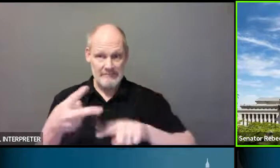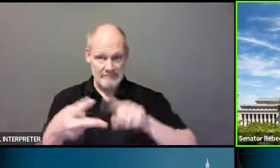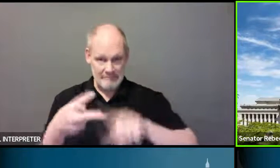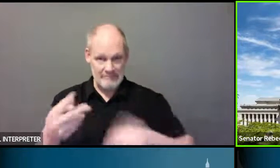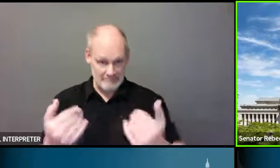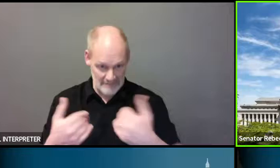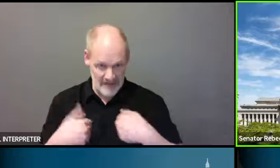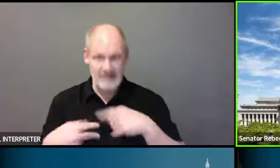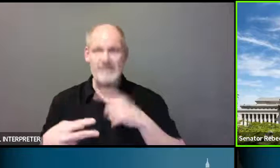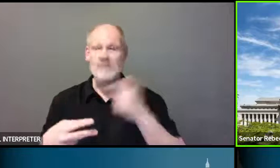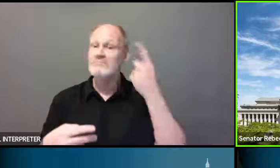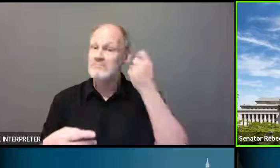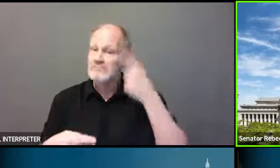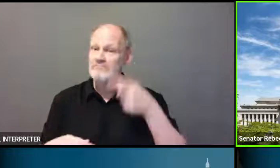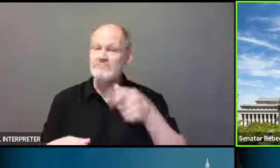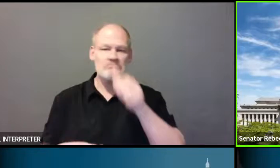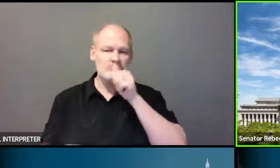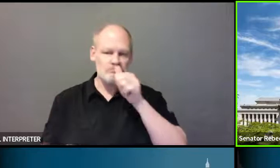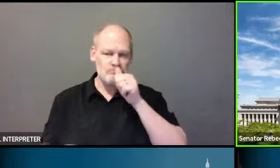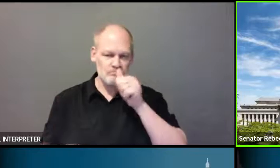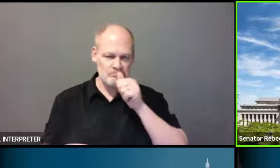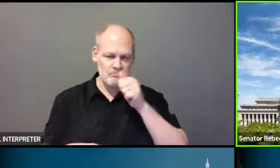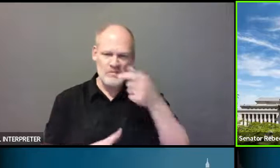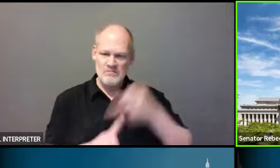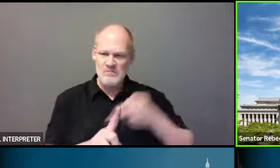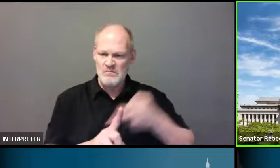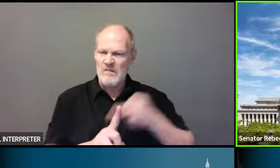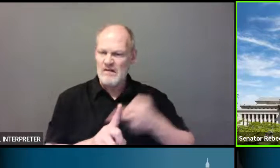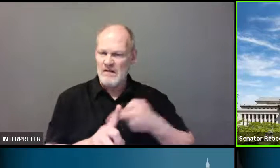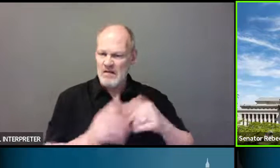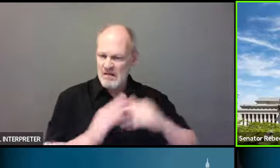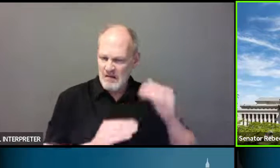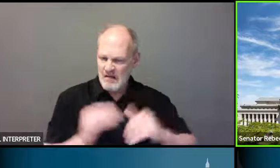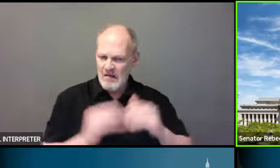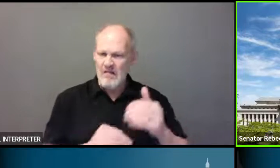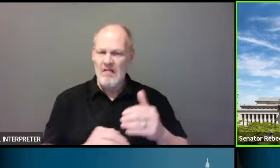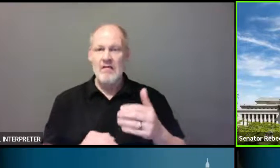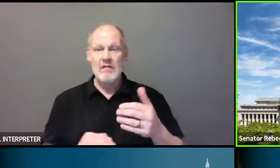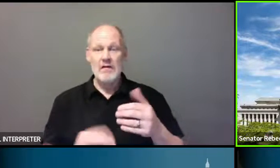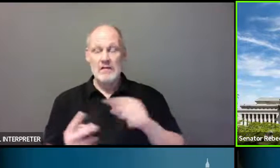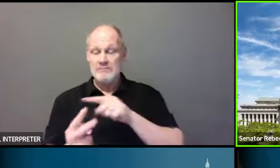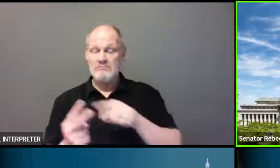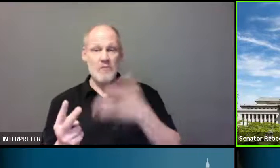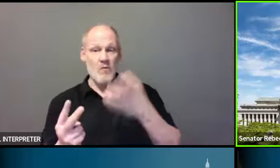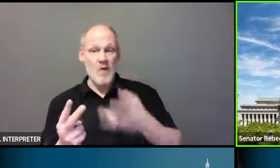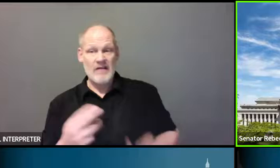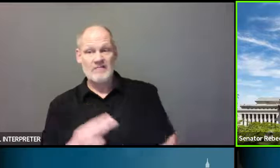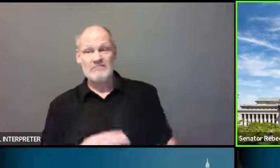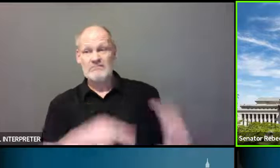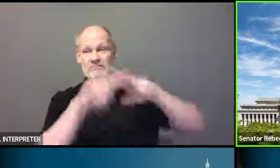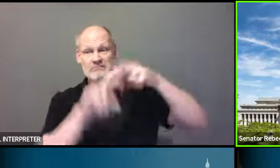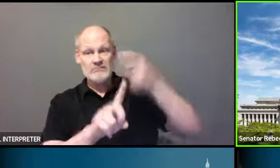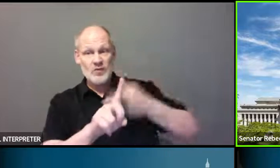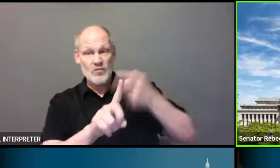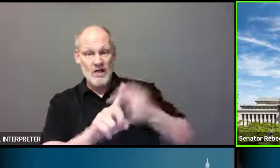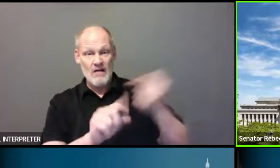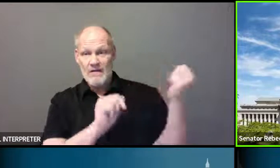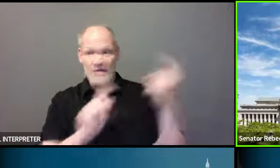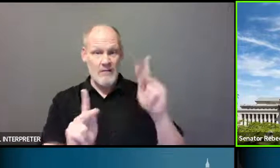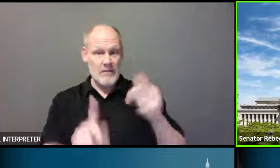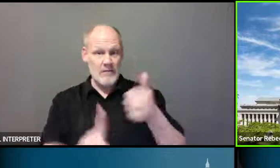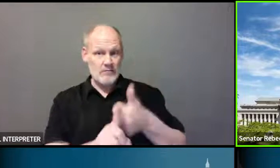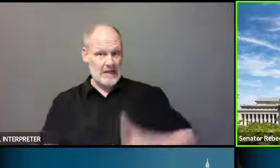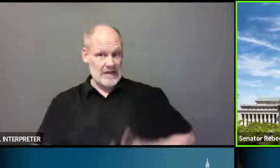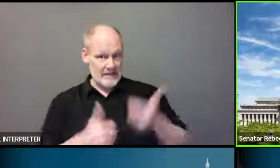were going to hike up everyone's rents, and people were facing eviction. And we are hopefully, they have secured